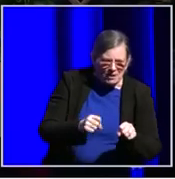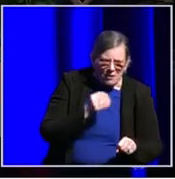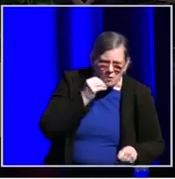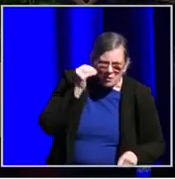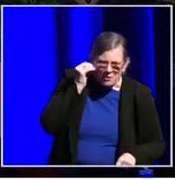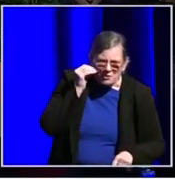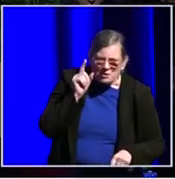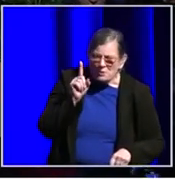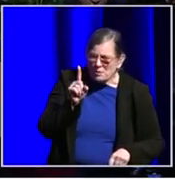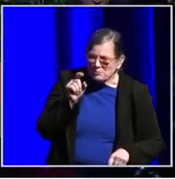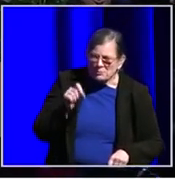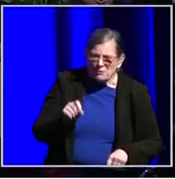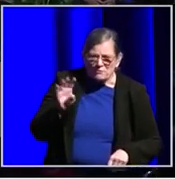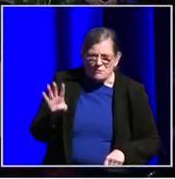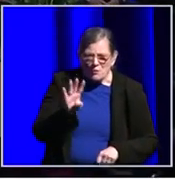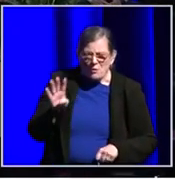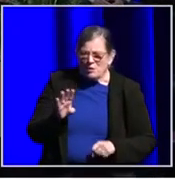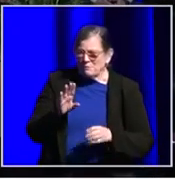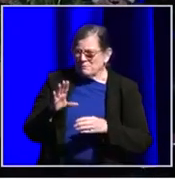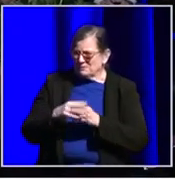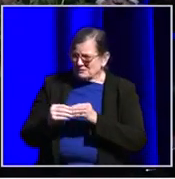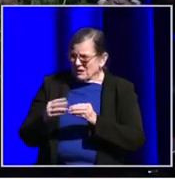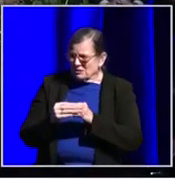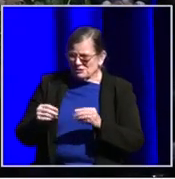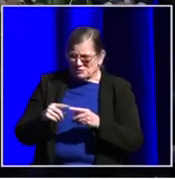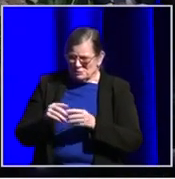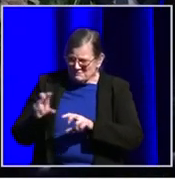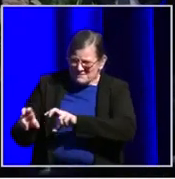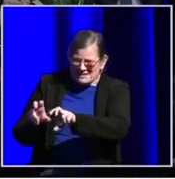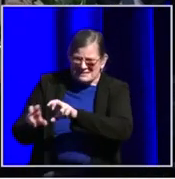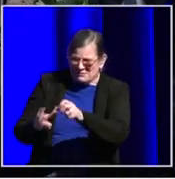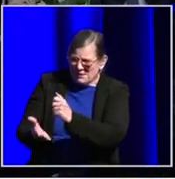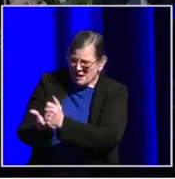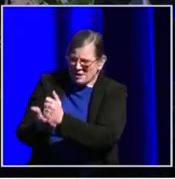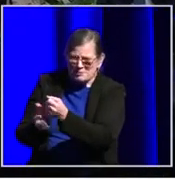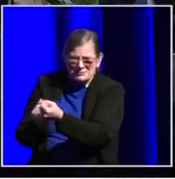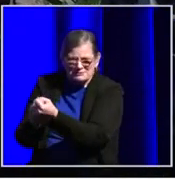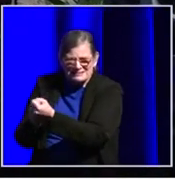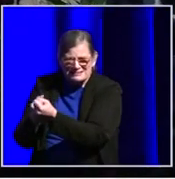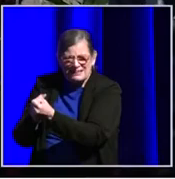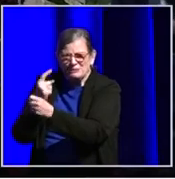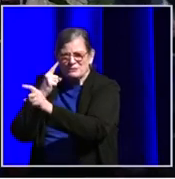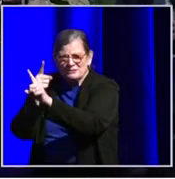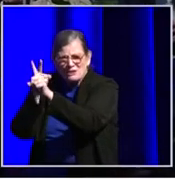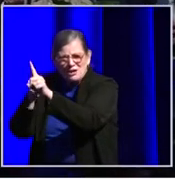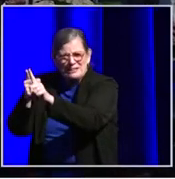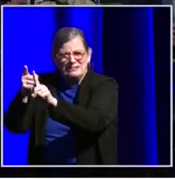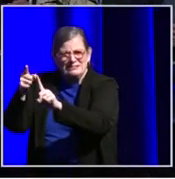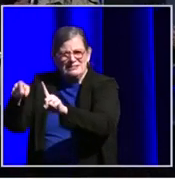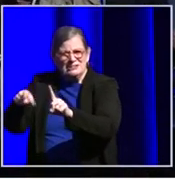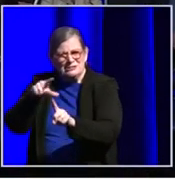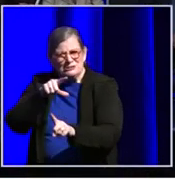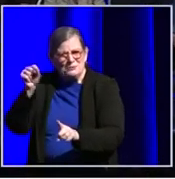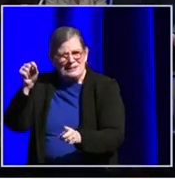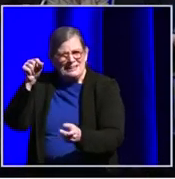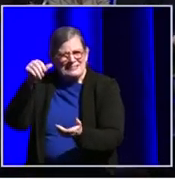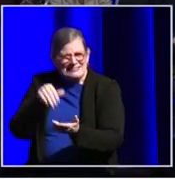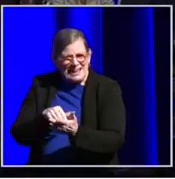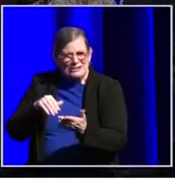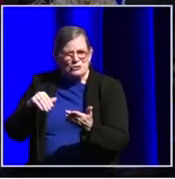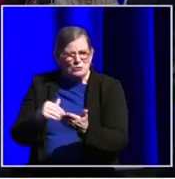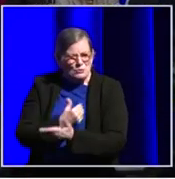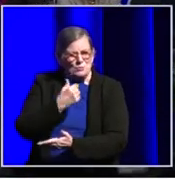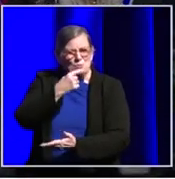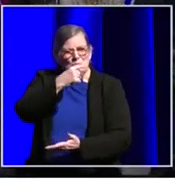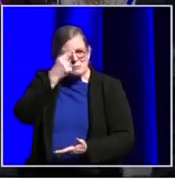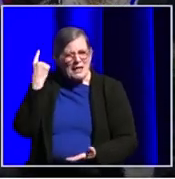Production Trust Fund alone. We have a new target, 20,000 new black homeowners by